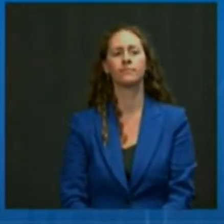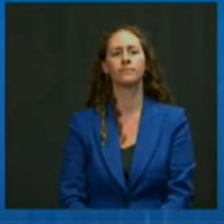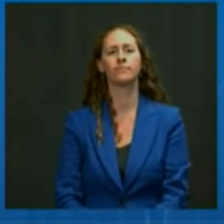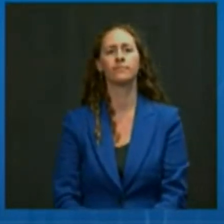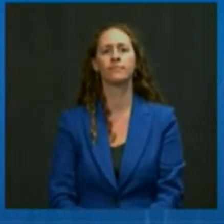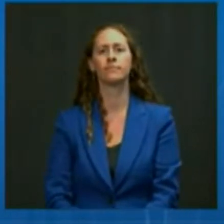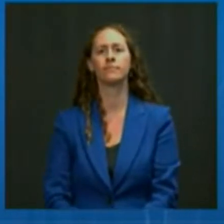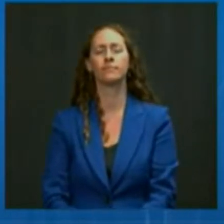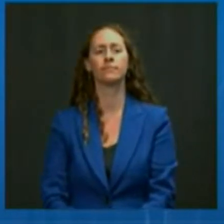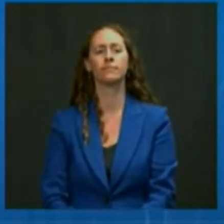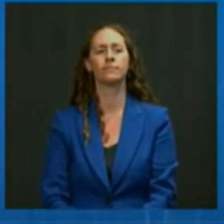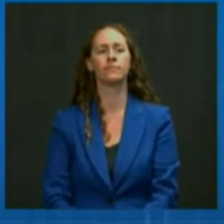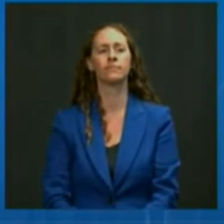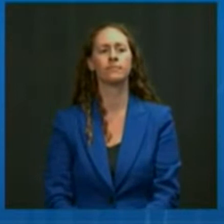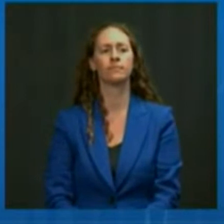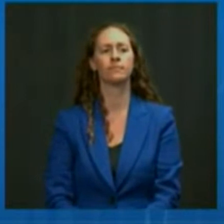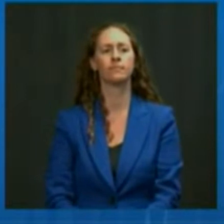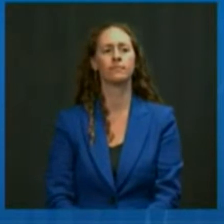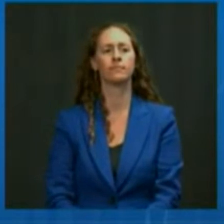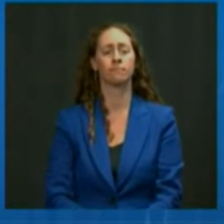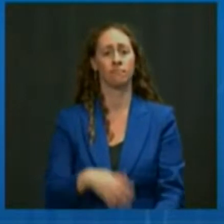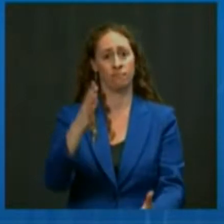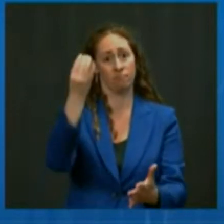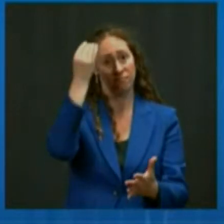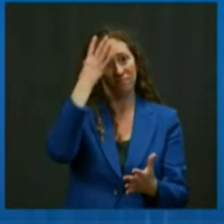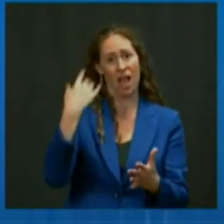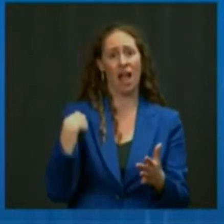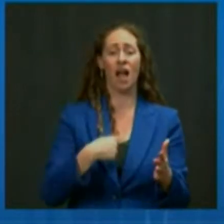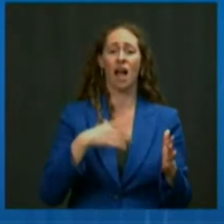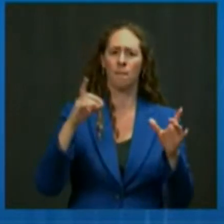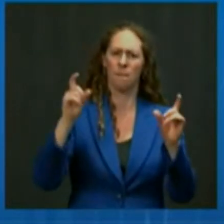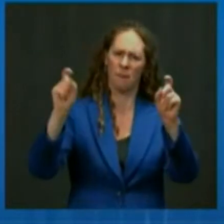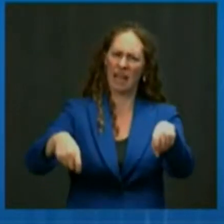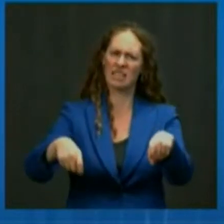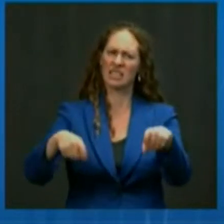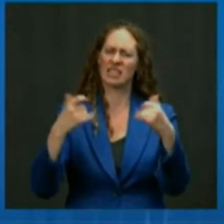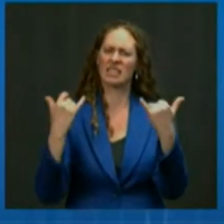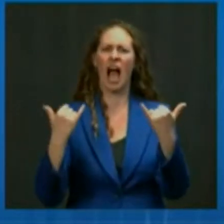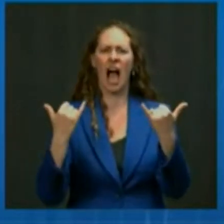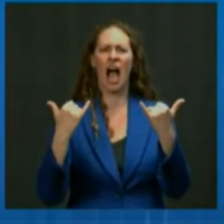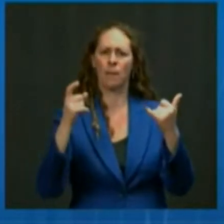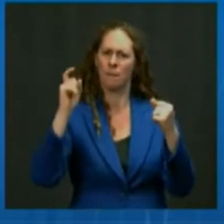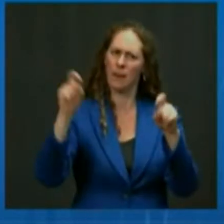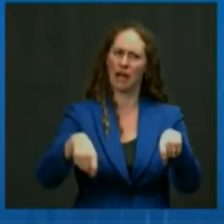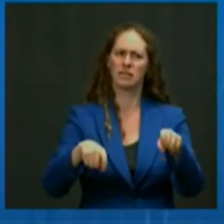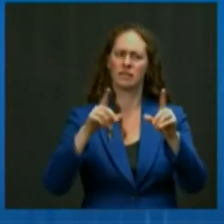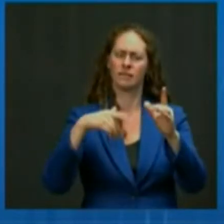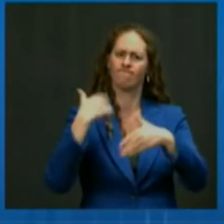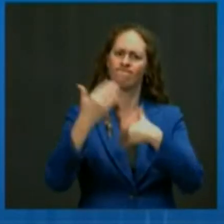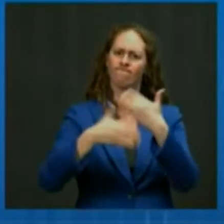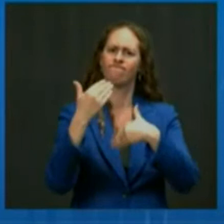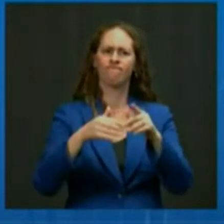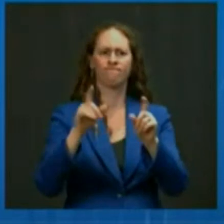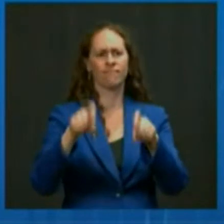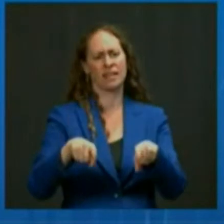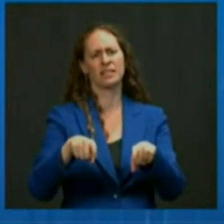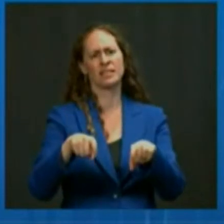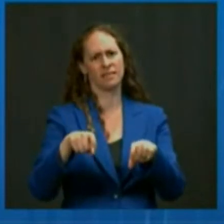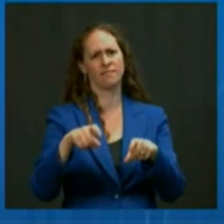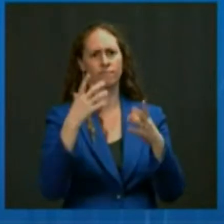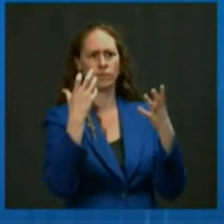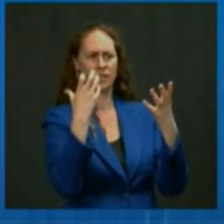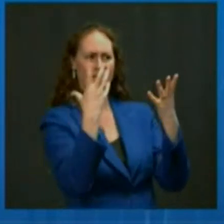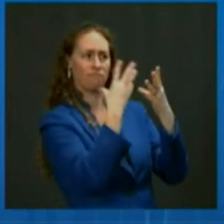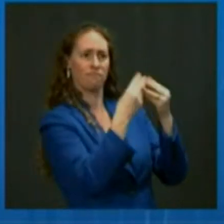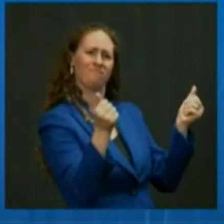We can and must do both at the same time, because that's what it's going to take to end this pandemic. And we